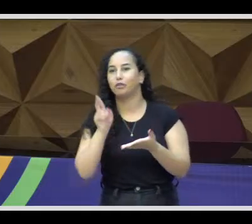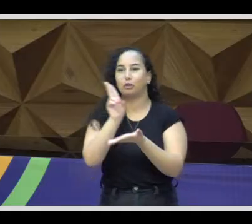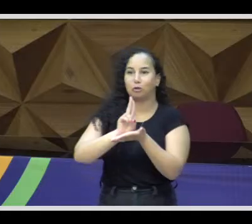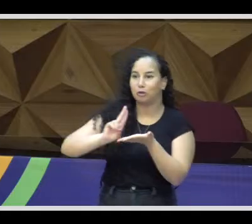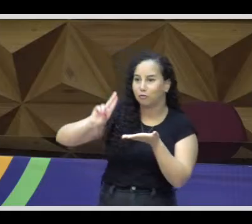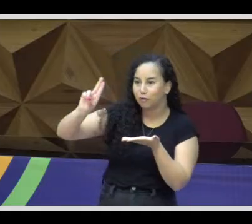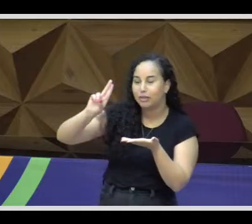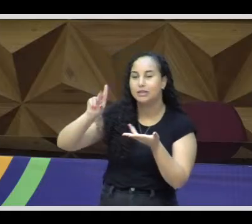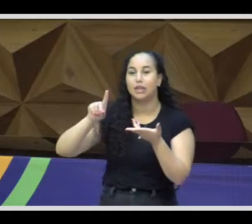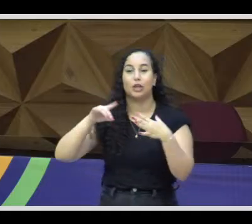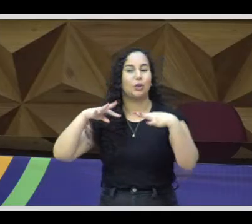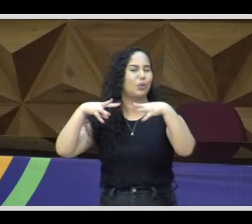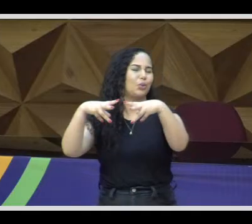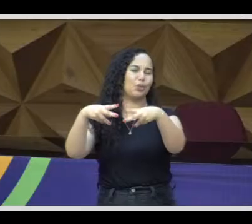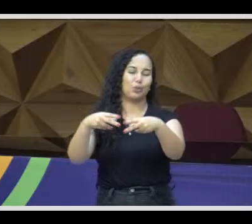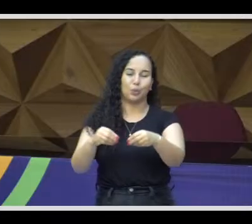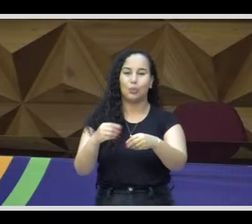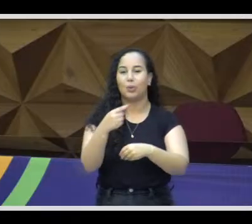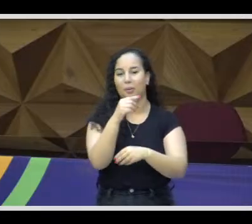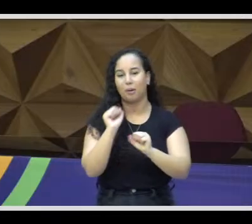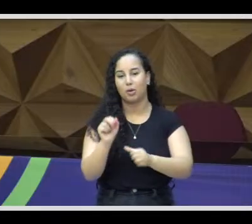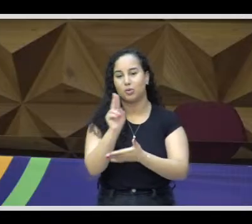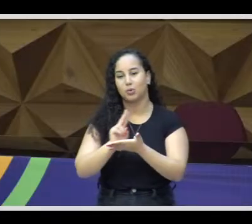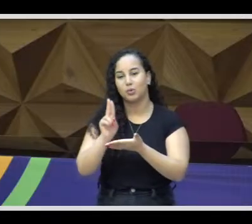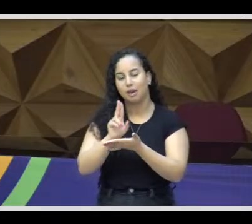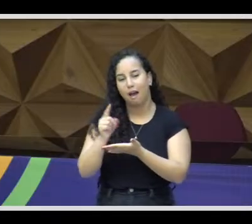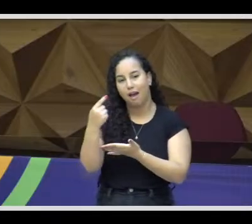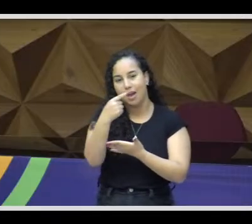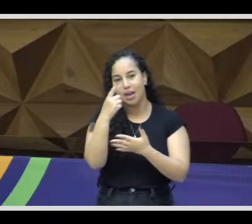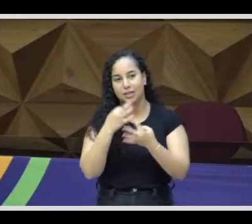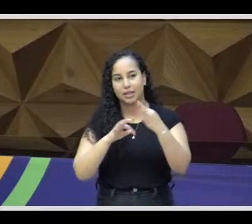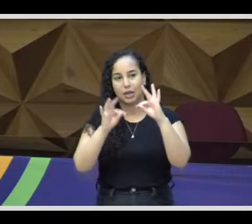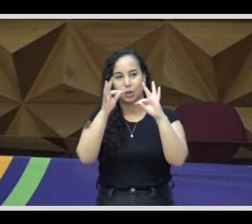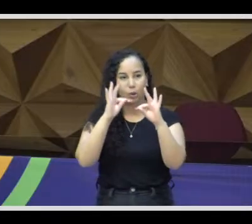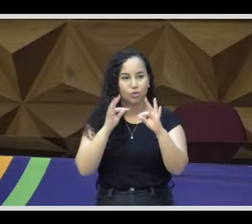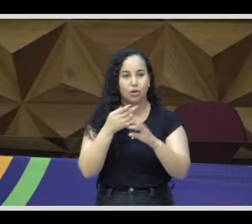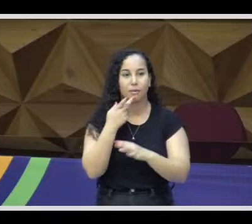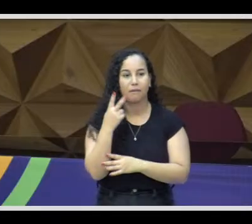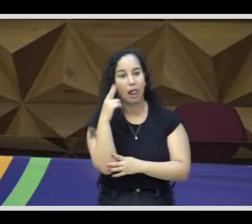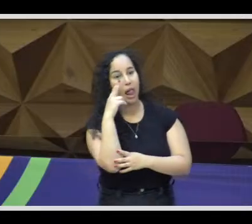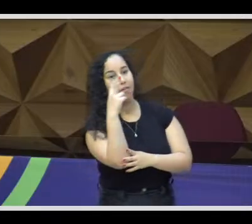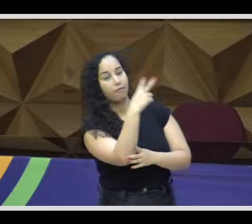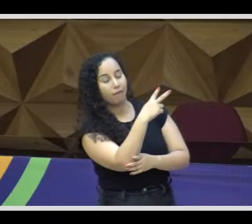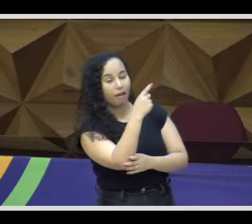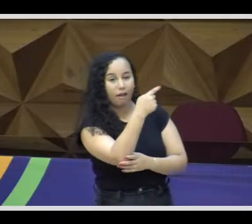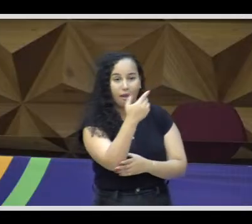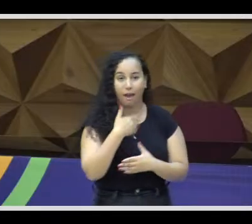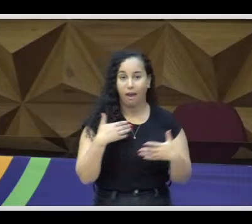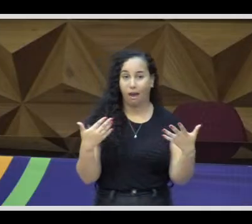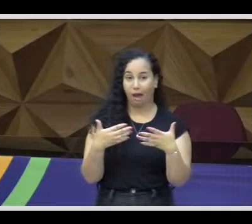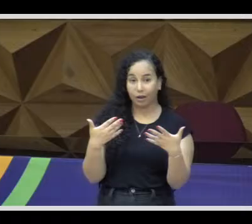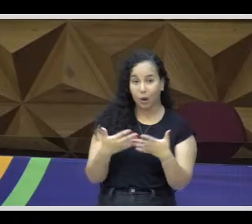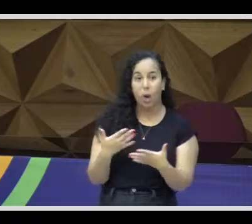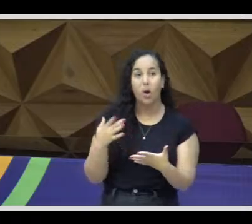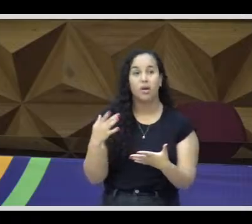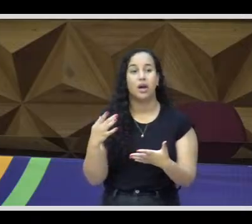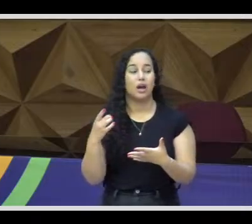universities, I mean, everybody can use this kind of technology to say, look, right now,